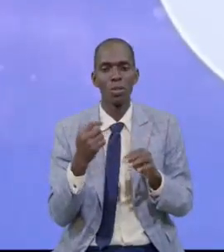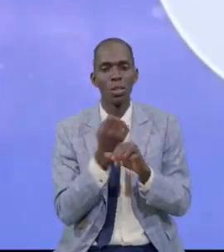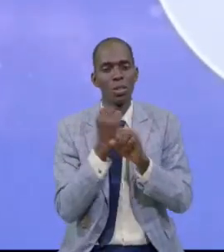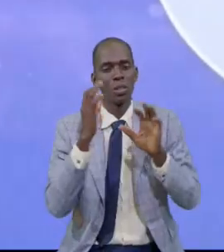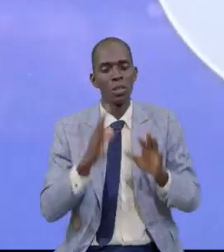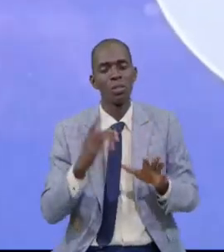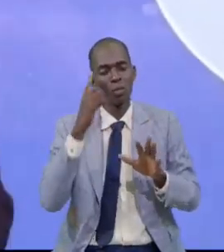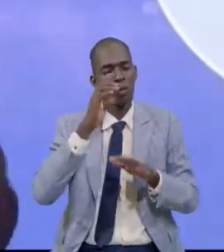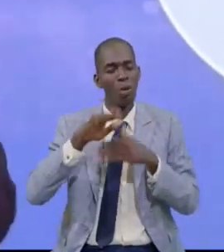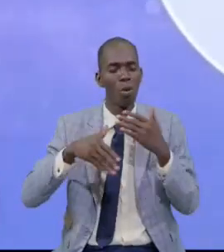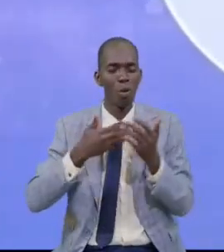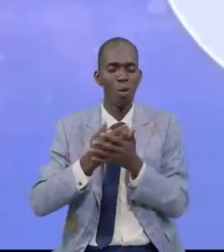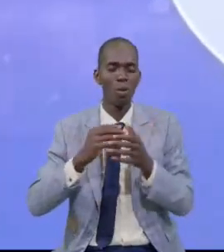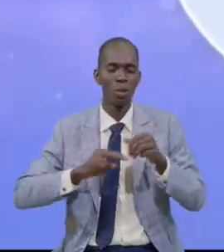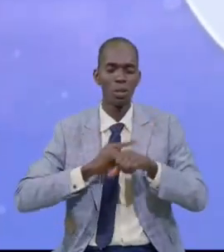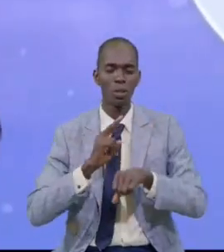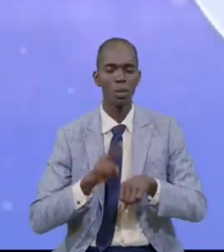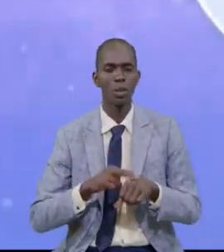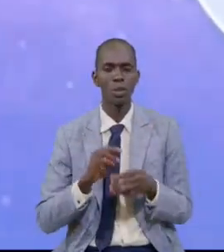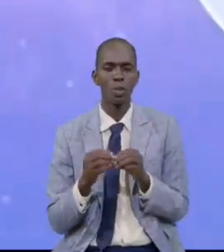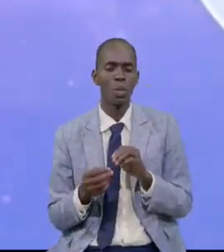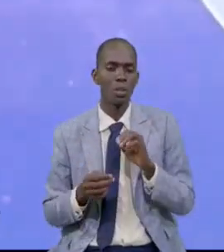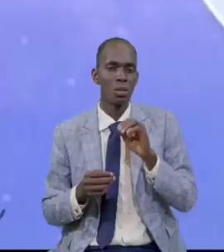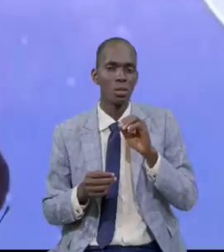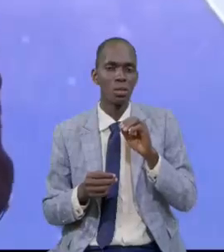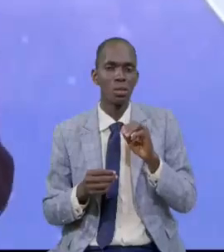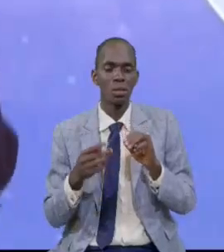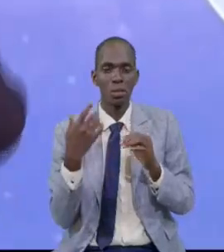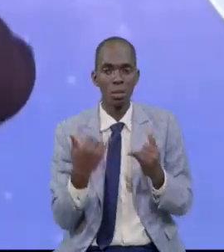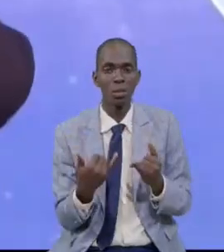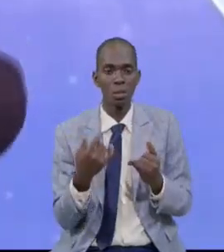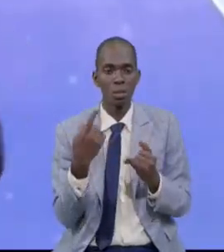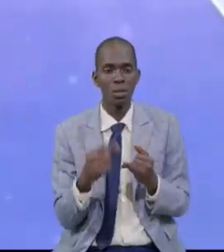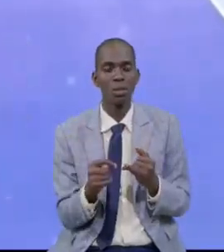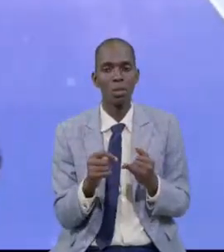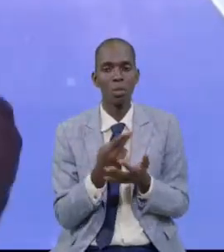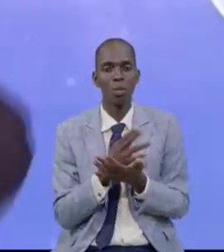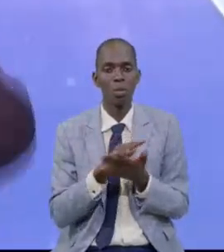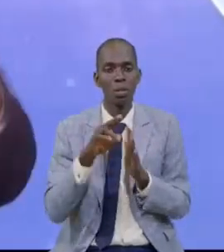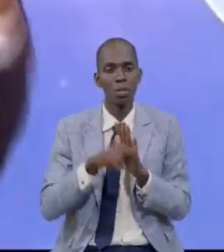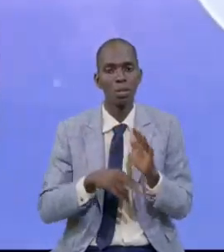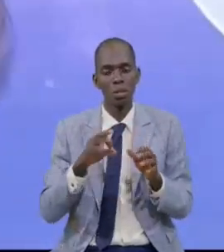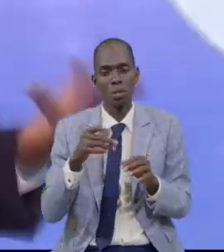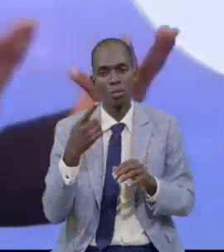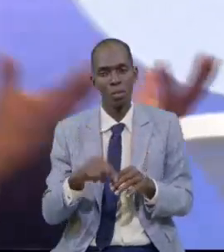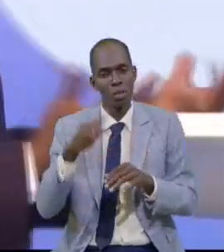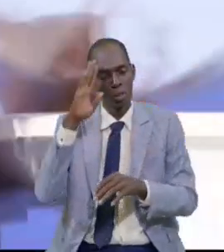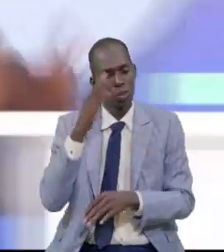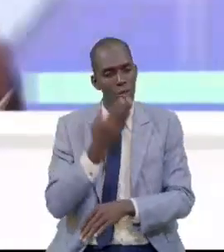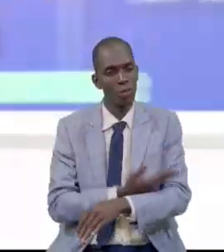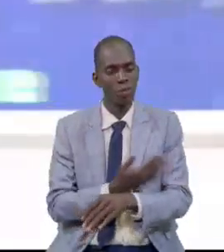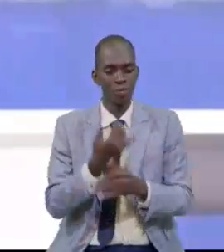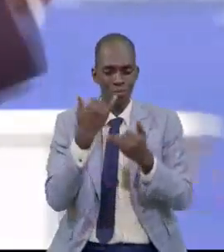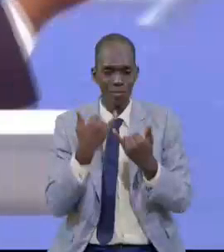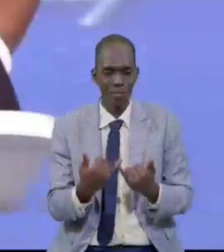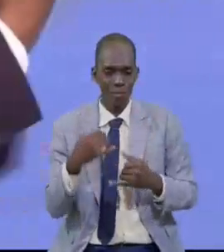godliness of the Son. Now in our nature, the Son brings